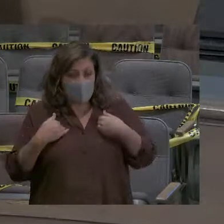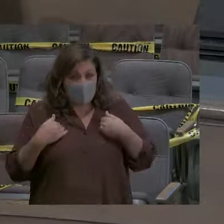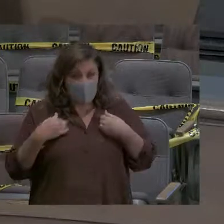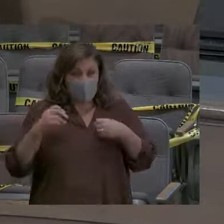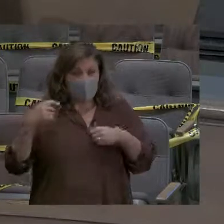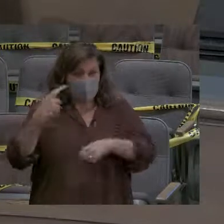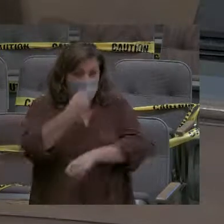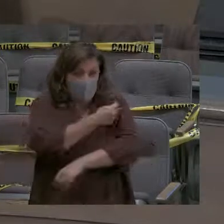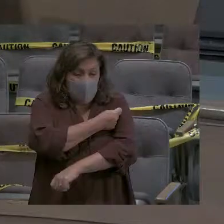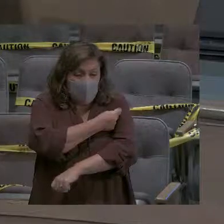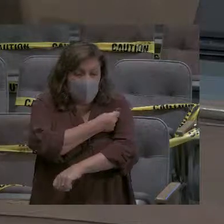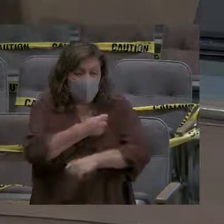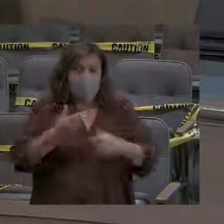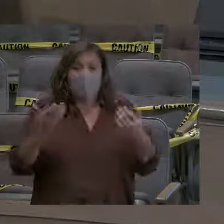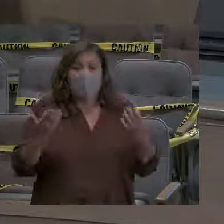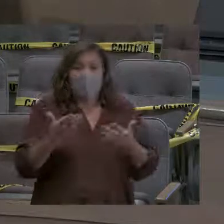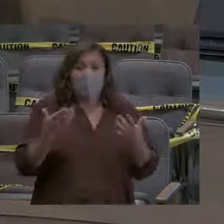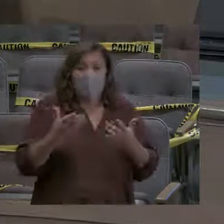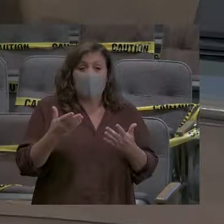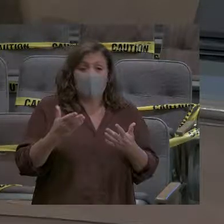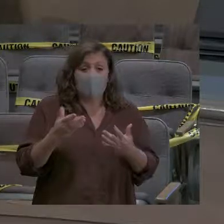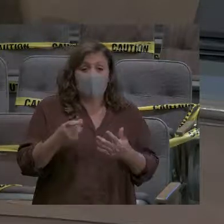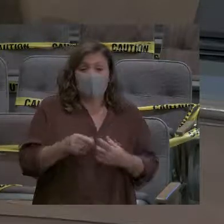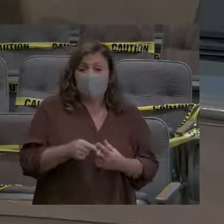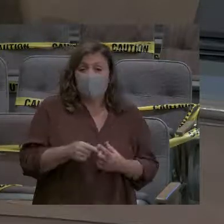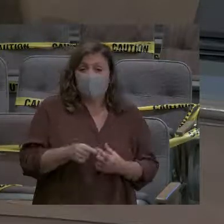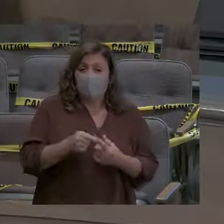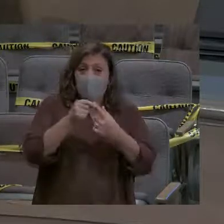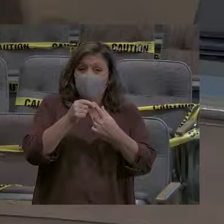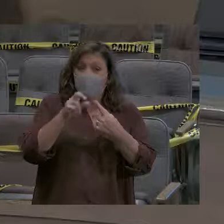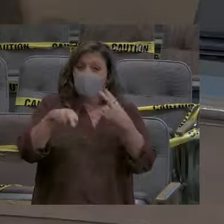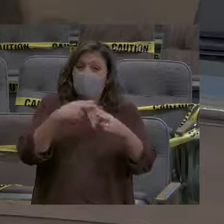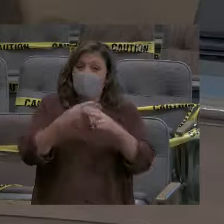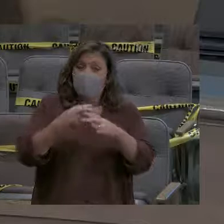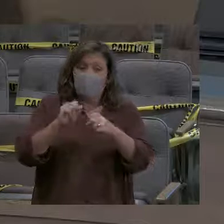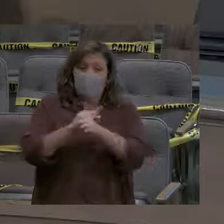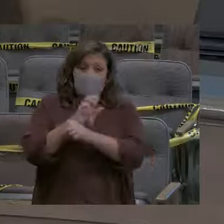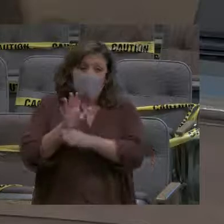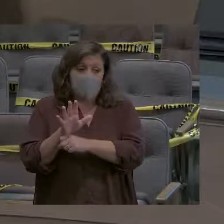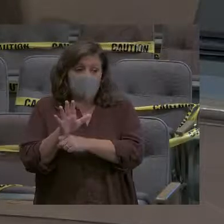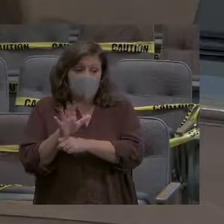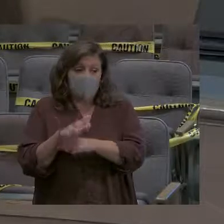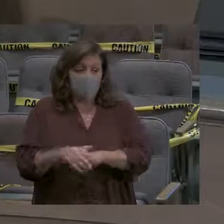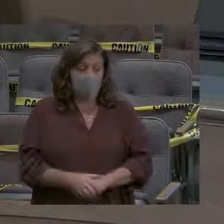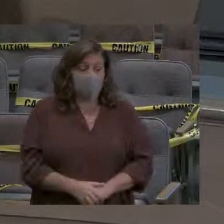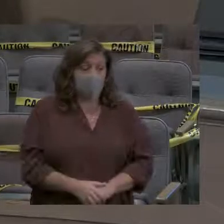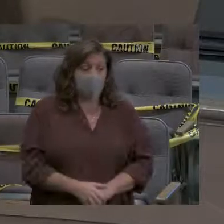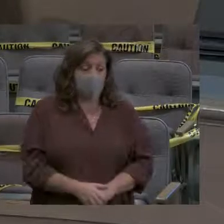You know, what's unique about COVID-19 or